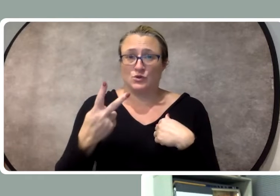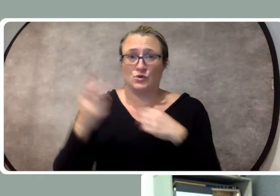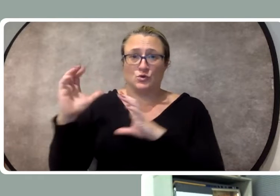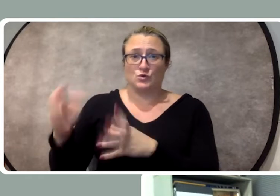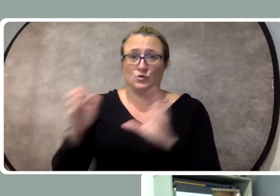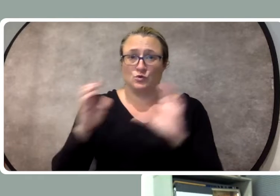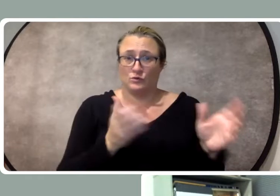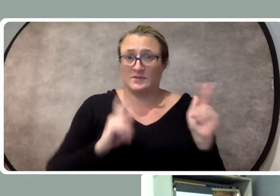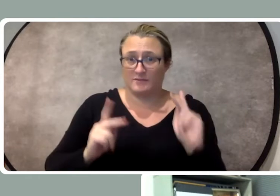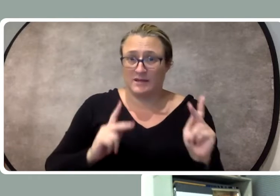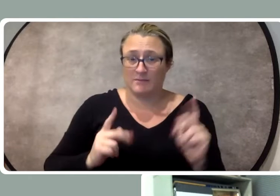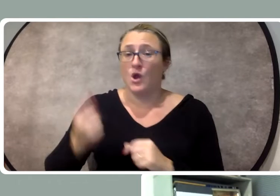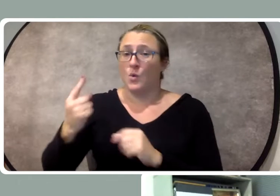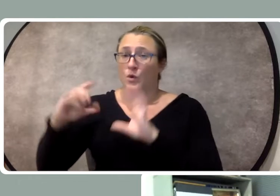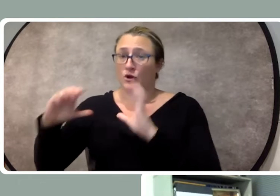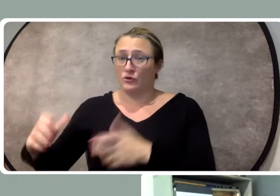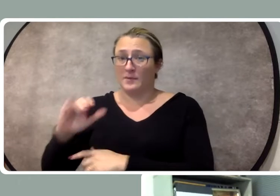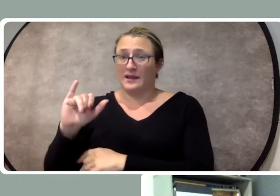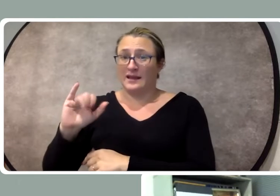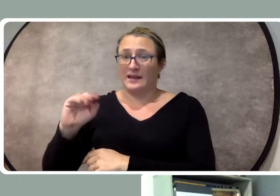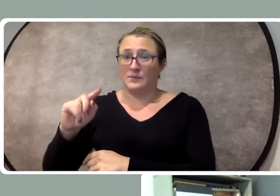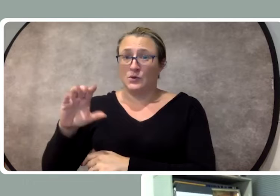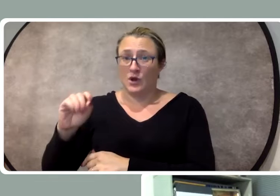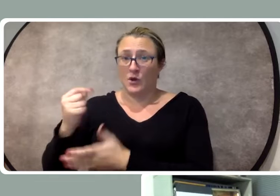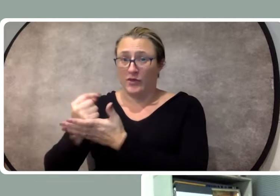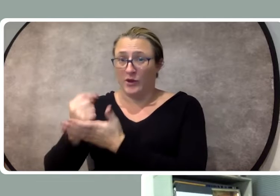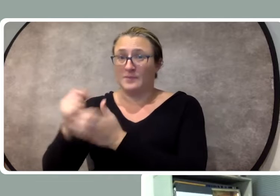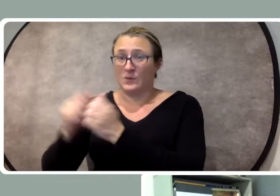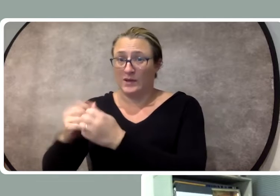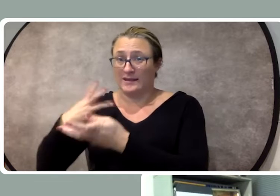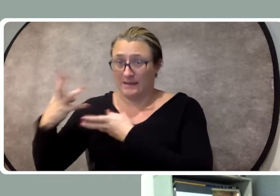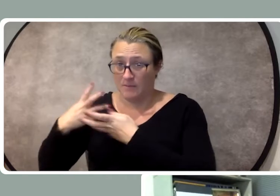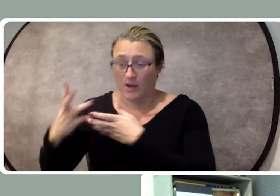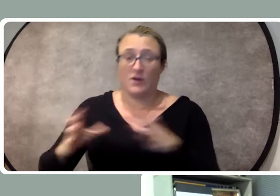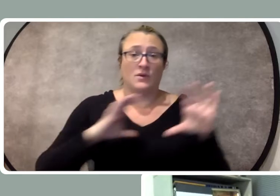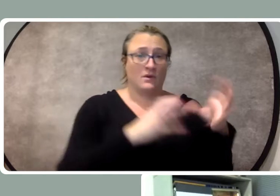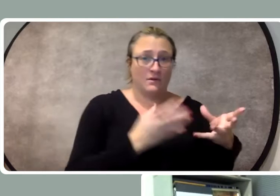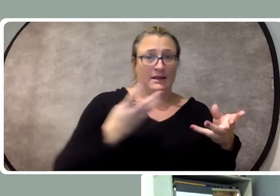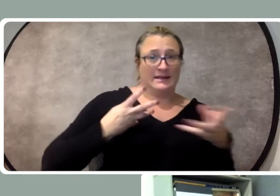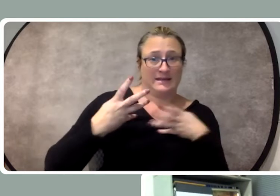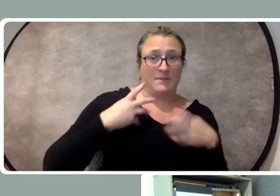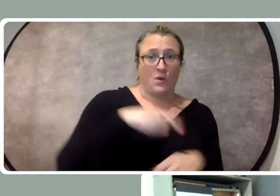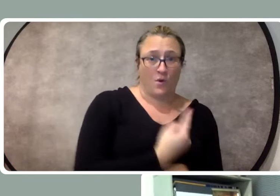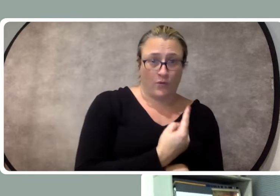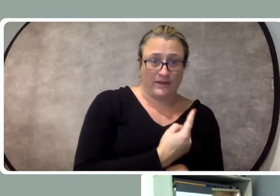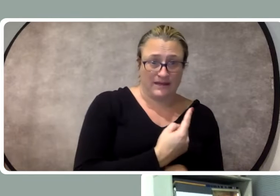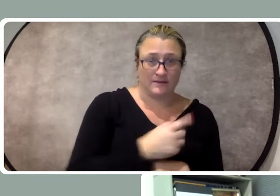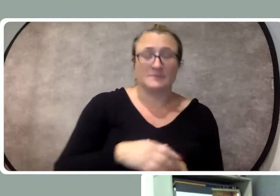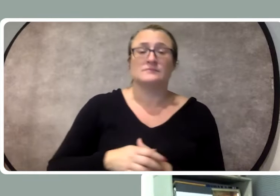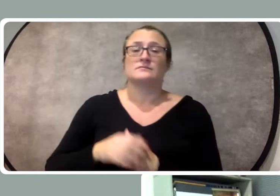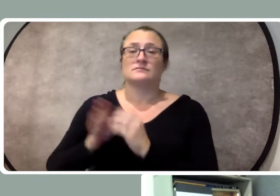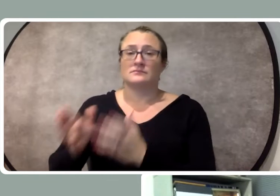of patients got immunotherapy with chemo and the other group got chemotherapy alone. And we know that for those patients who